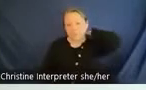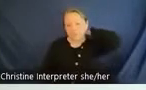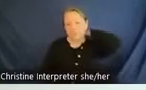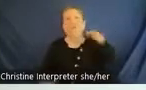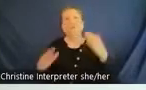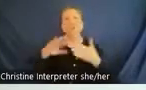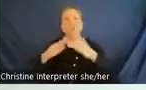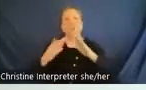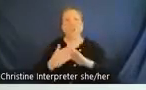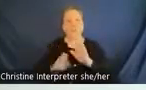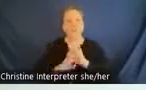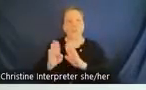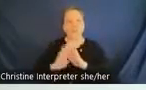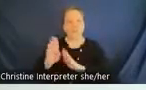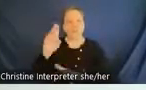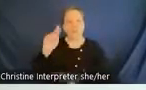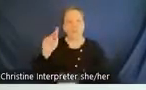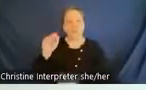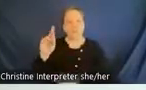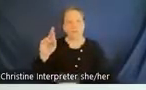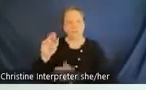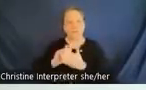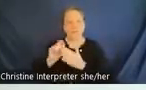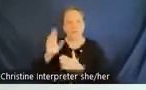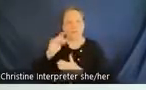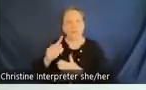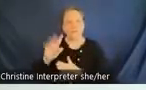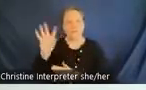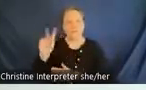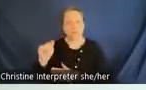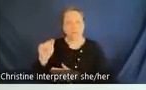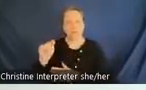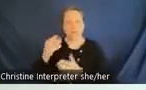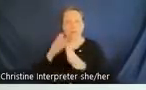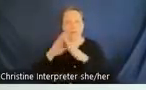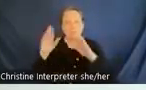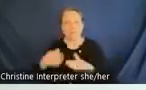Development Underwriter for the Vermont Housing Finance Agency.